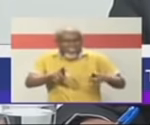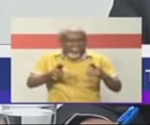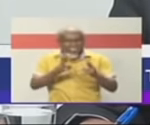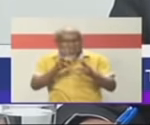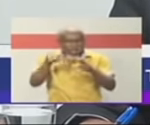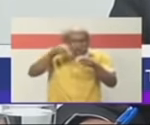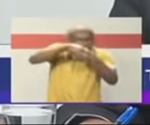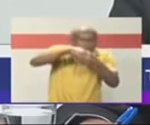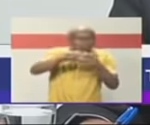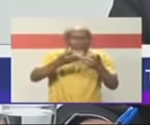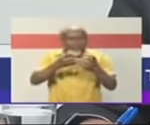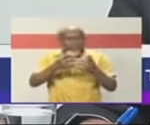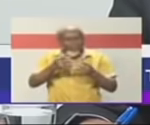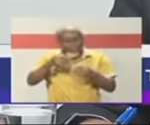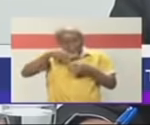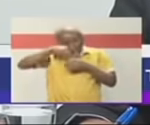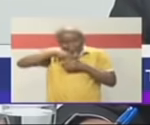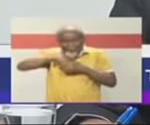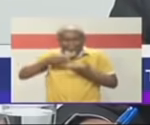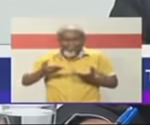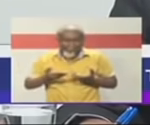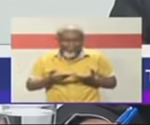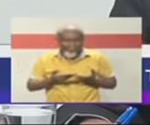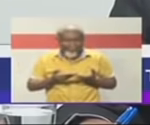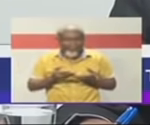back at us stronger,